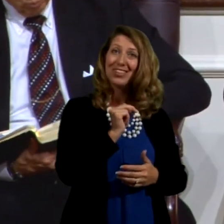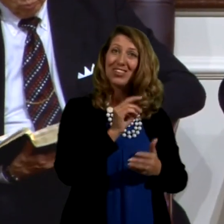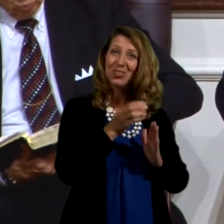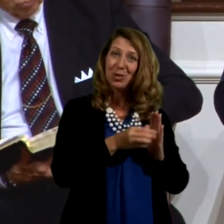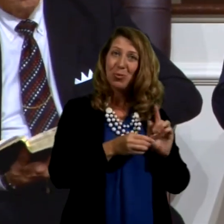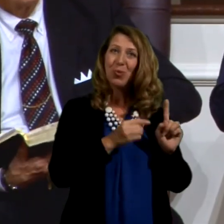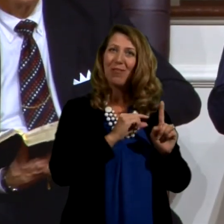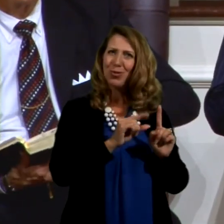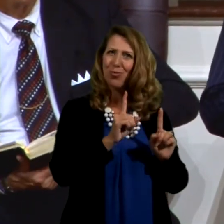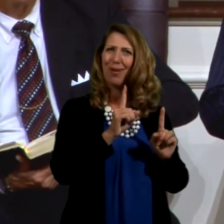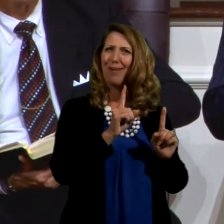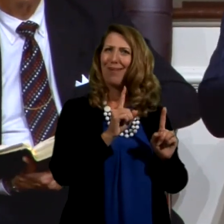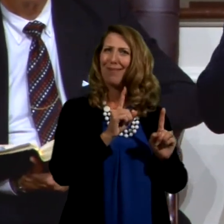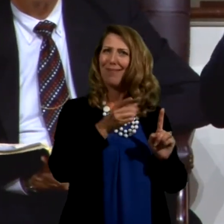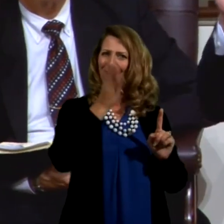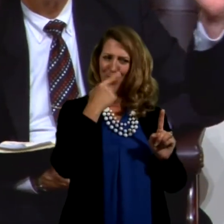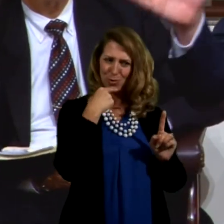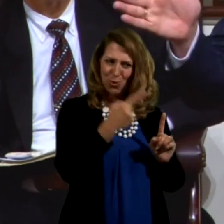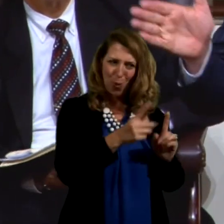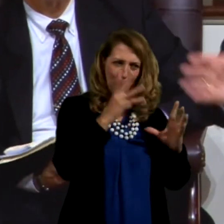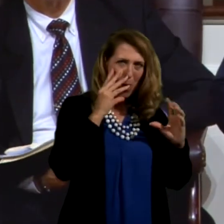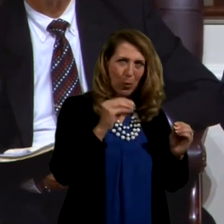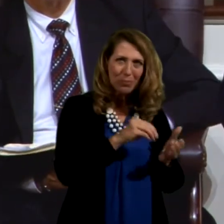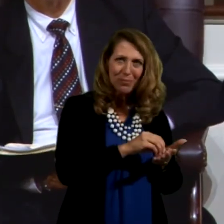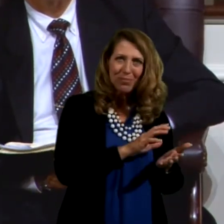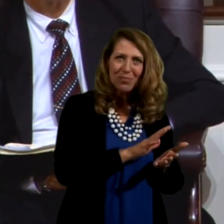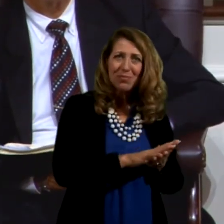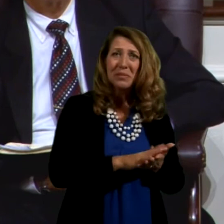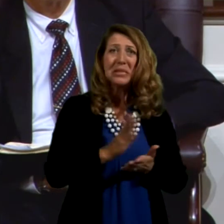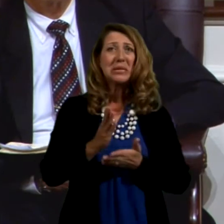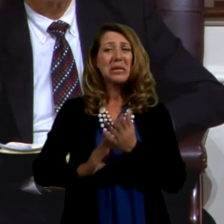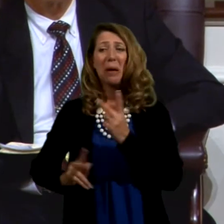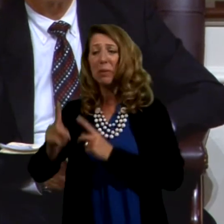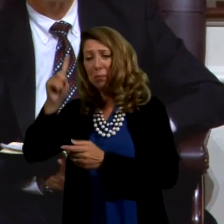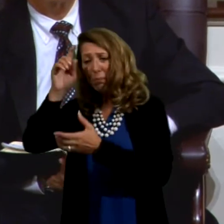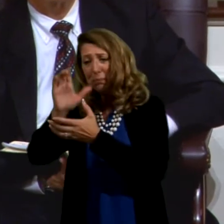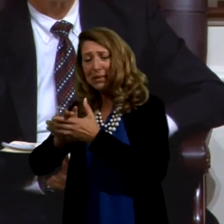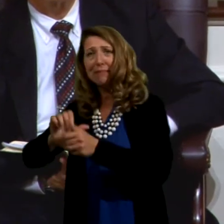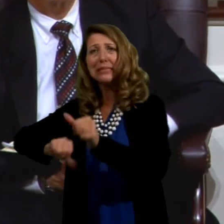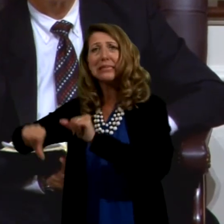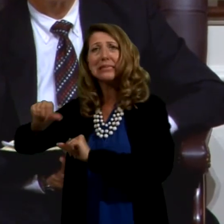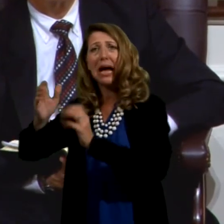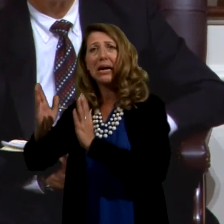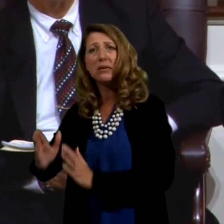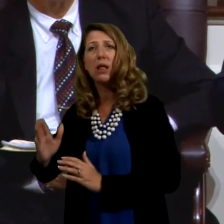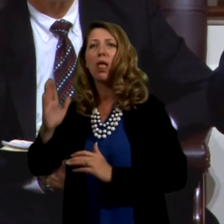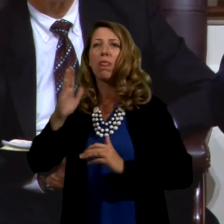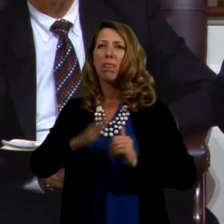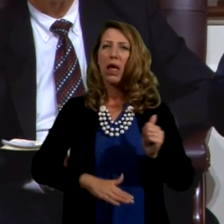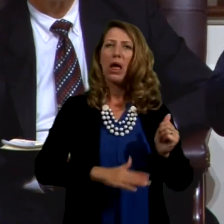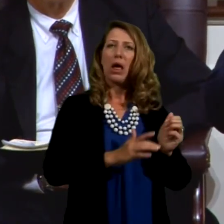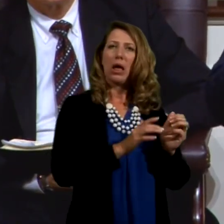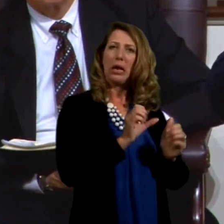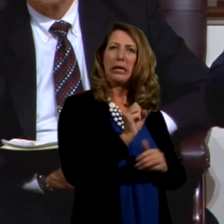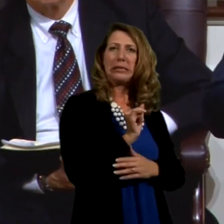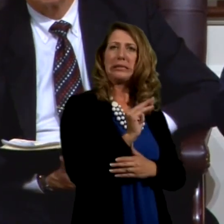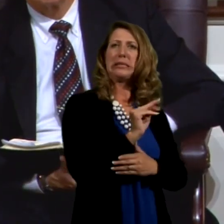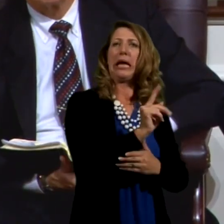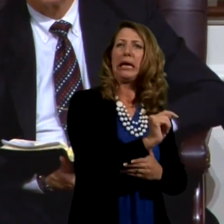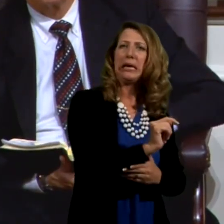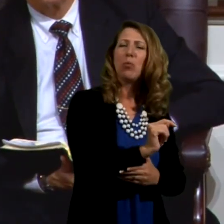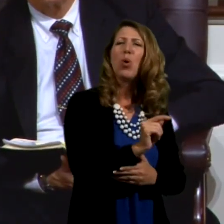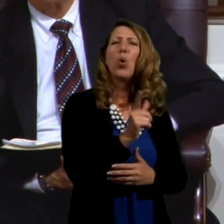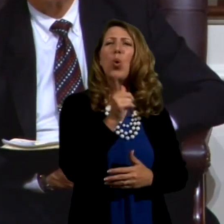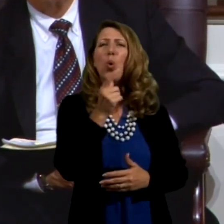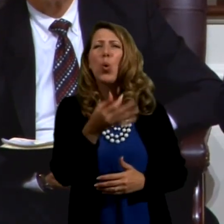Moses to say. Most people will believe a scientist over a saint. They'll believe the expert. Who is the